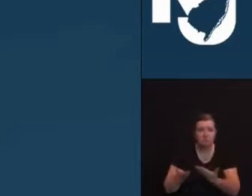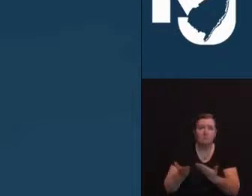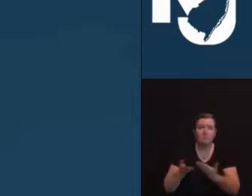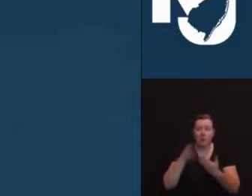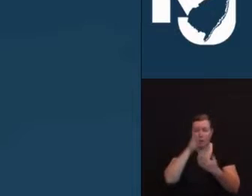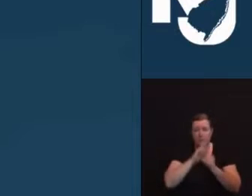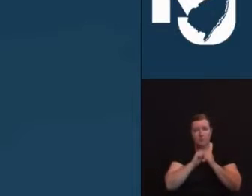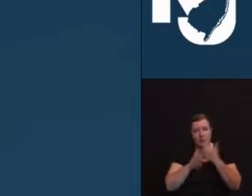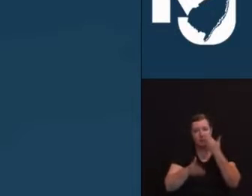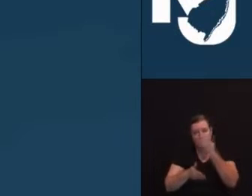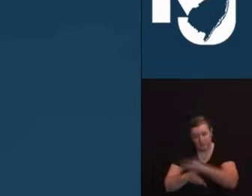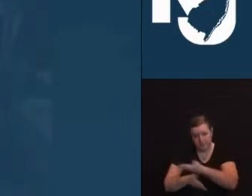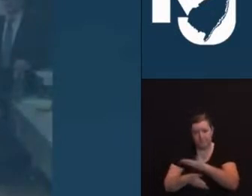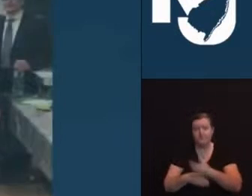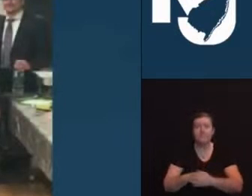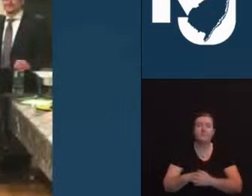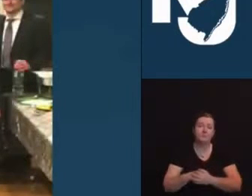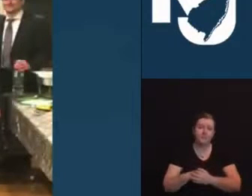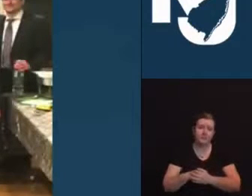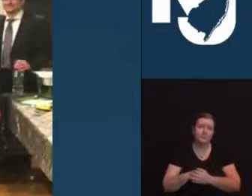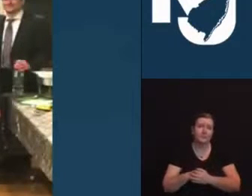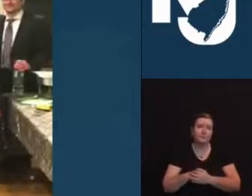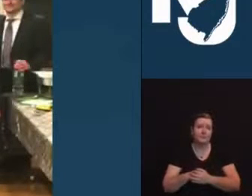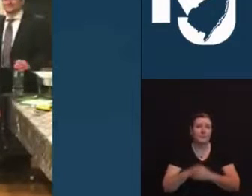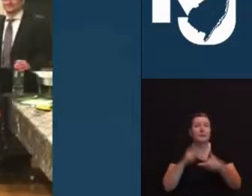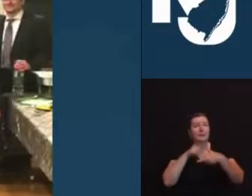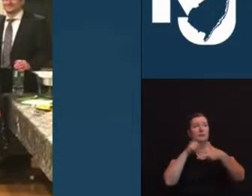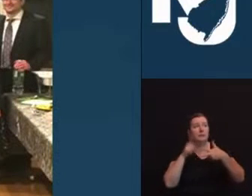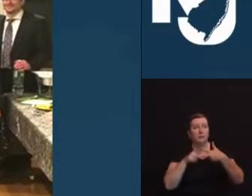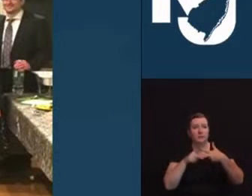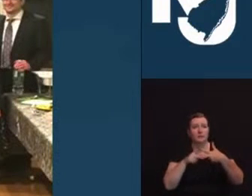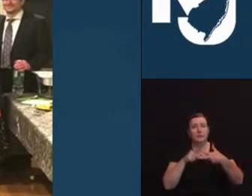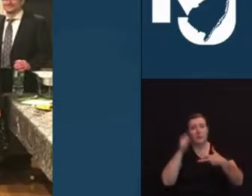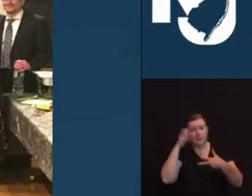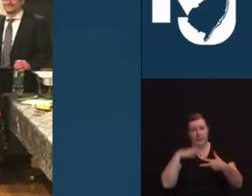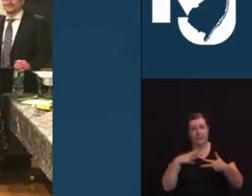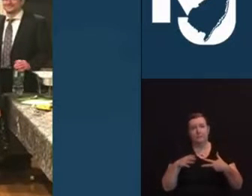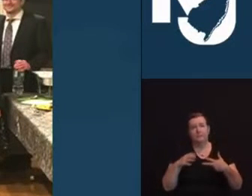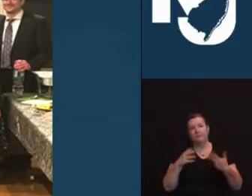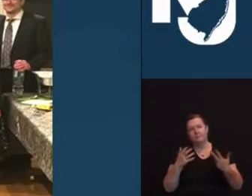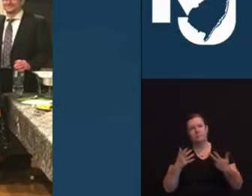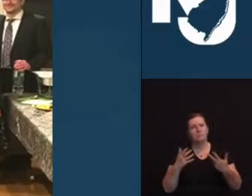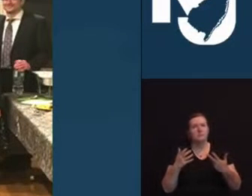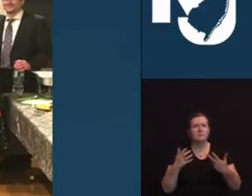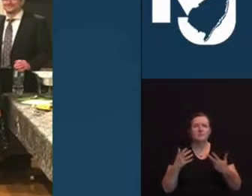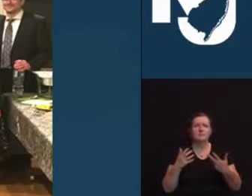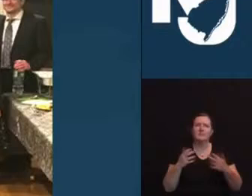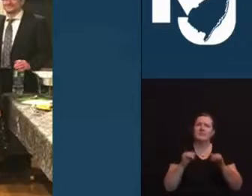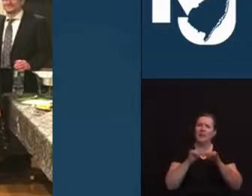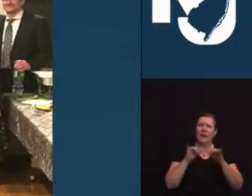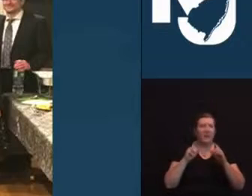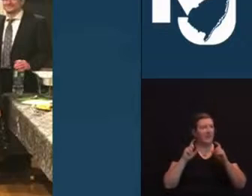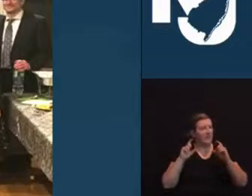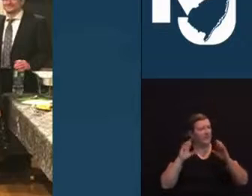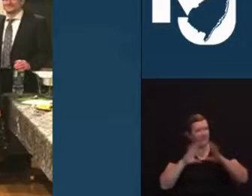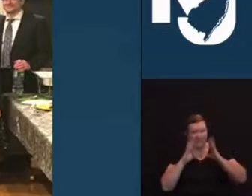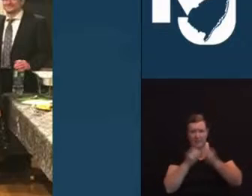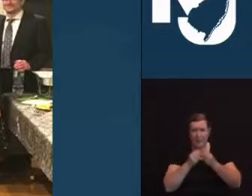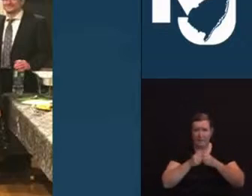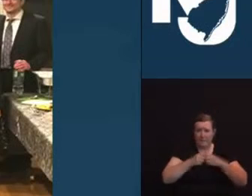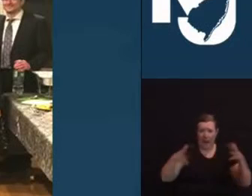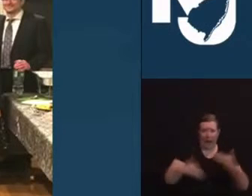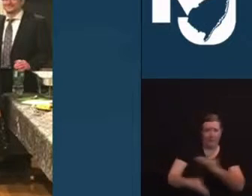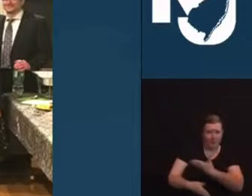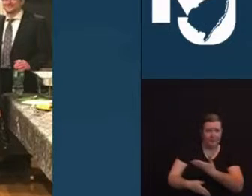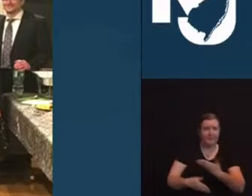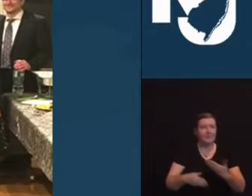him. Next up, we remember a guy who had a modestly sizable family, Dr. Elliot Samet. He was a noted pediatrician,